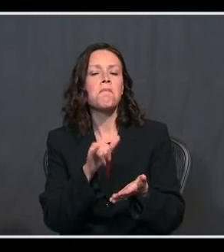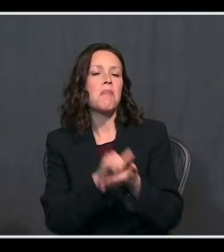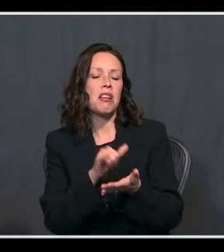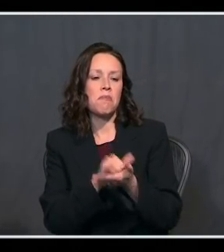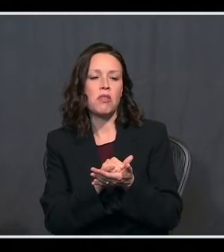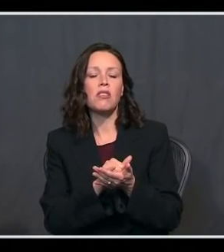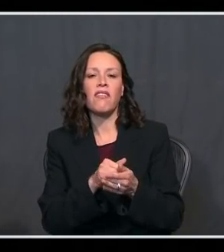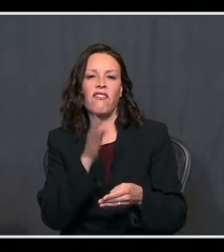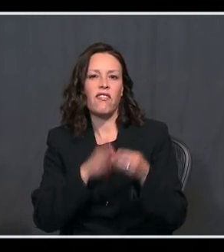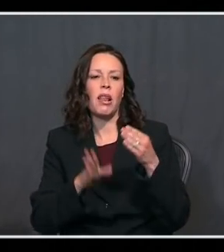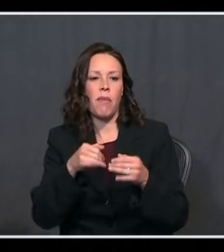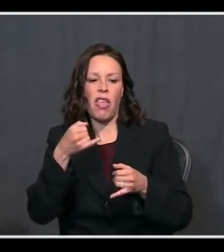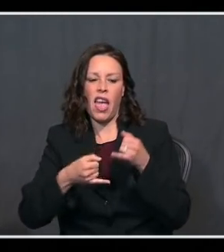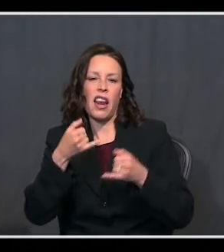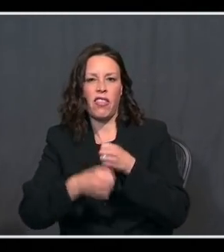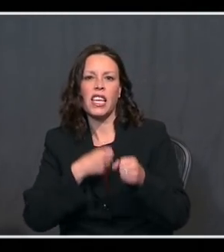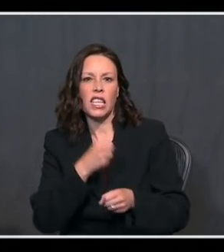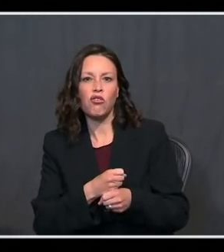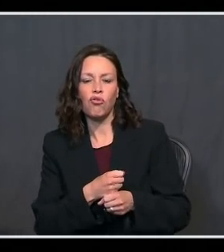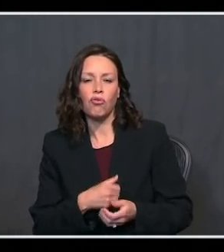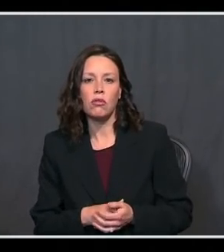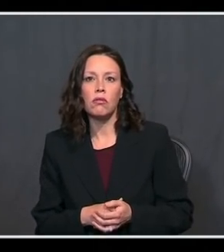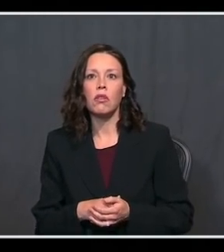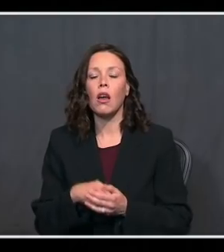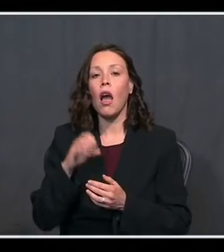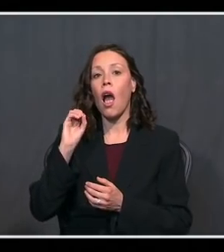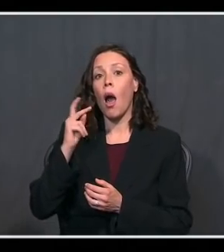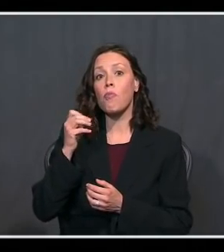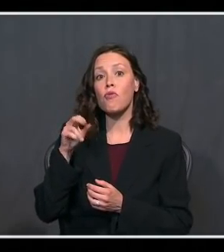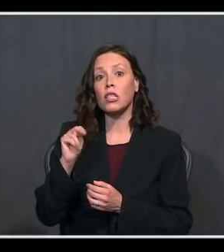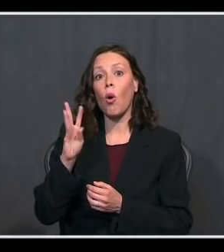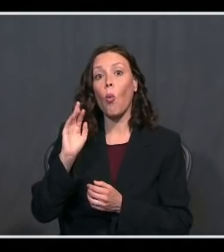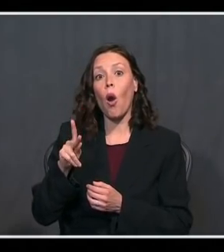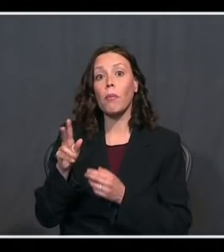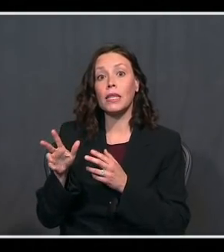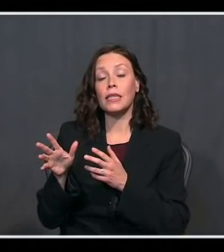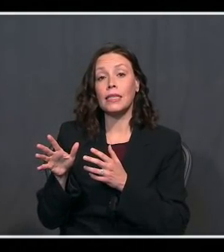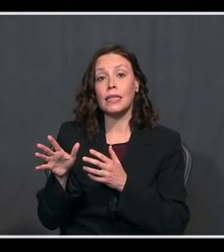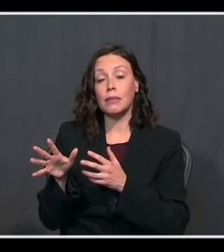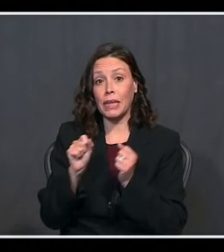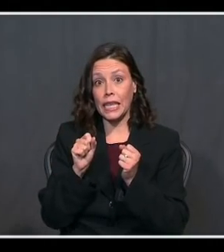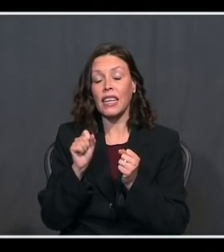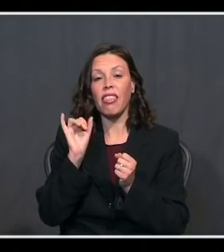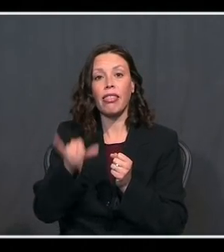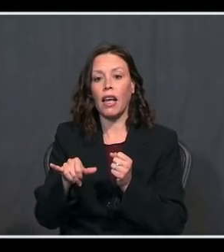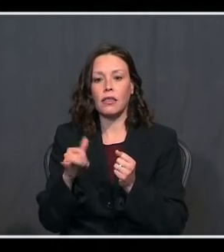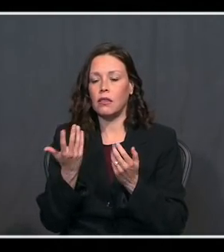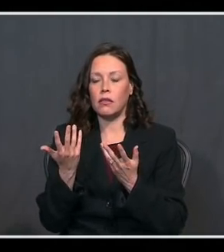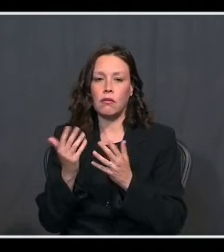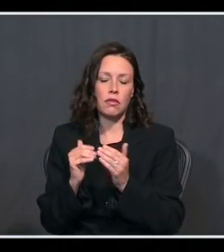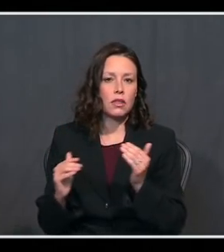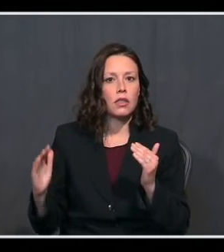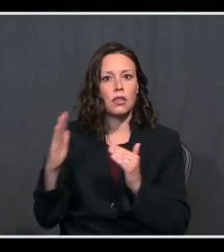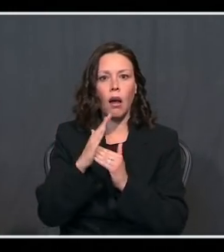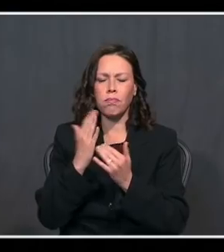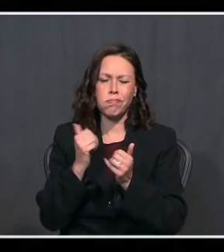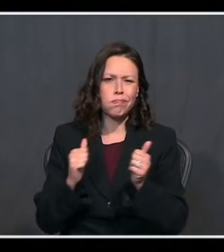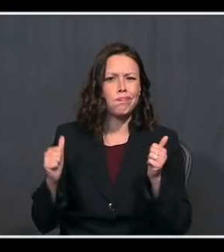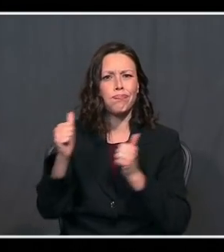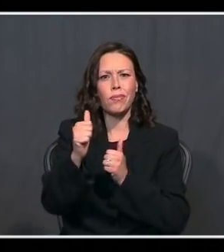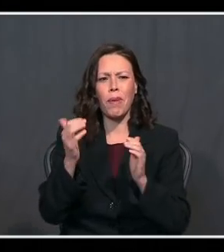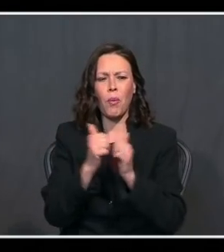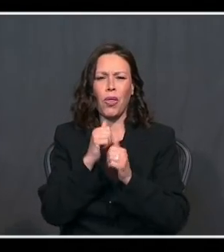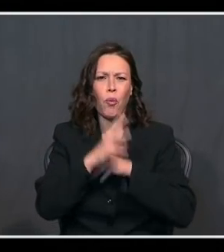to get that done by the end of the year. Operation Warp Speed is unequaled and unrivaled anywhere in the world.